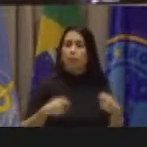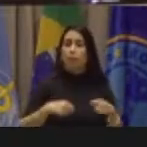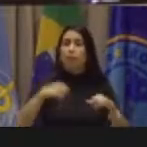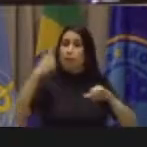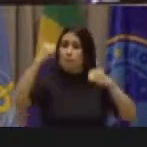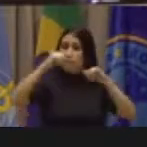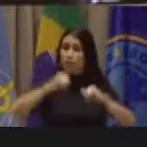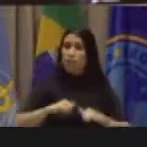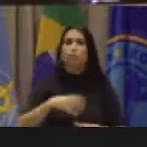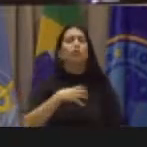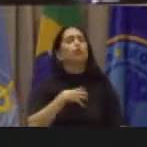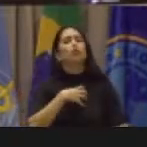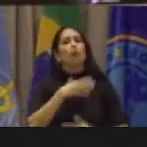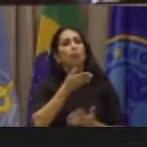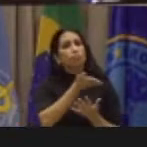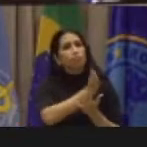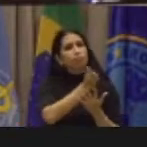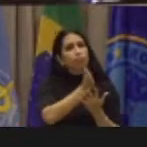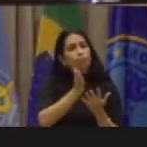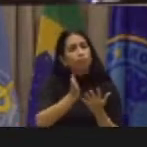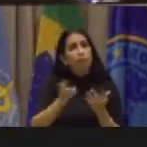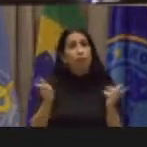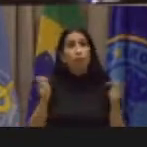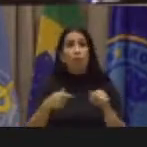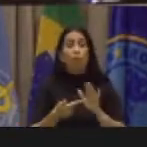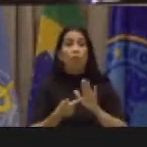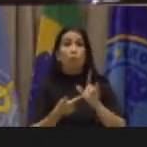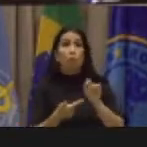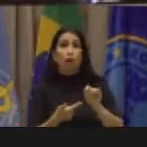it's evaluated in very